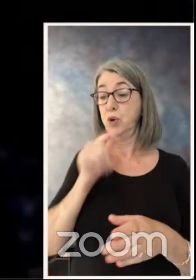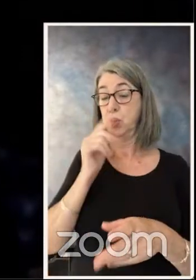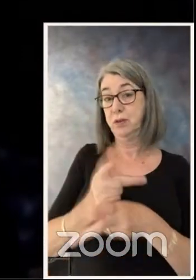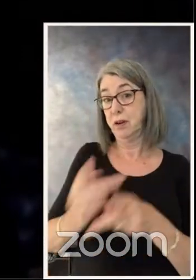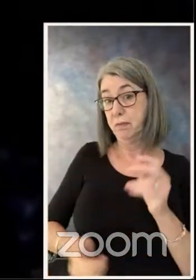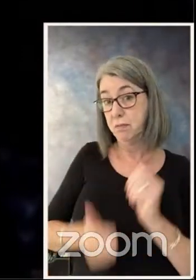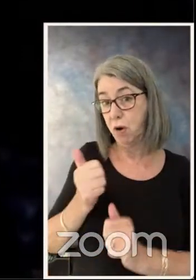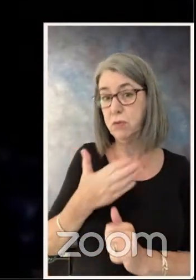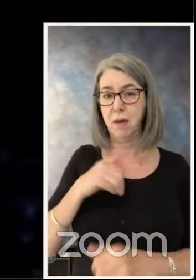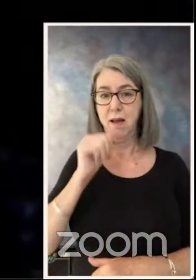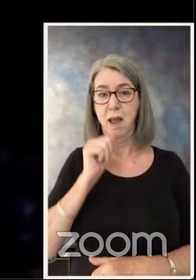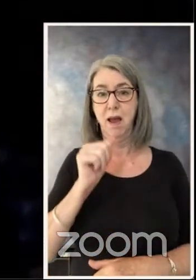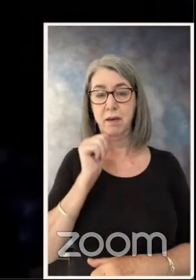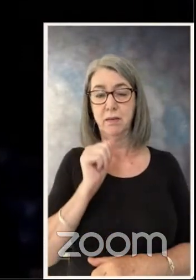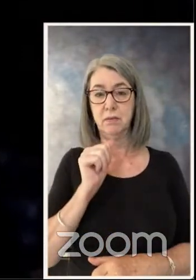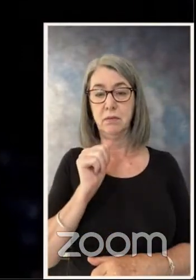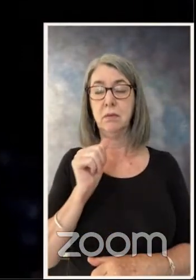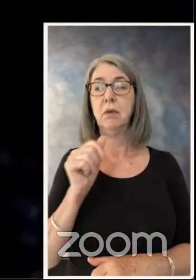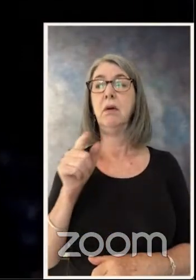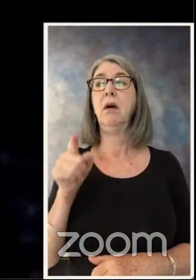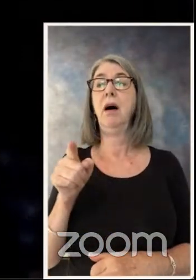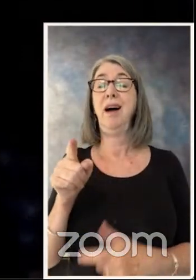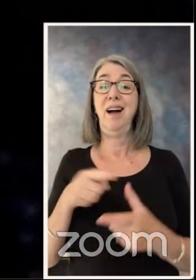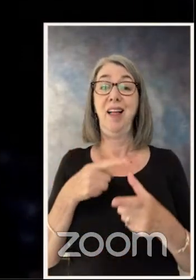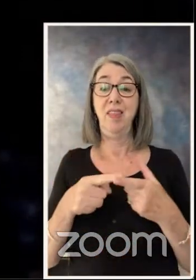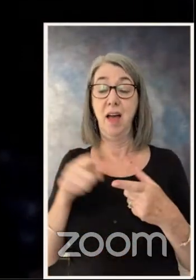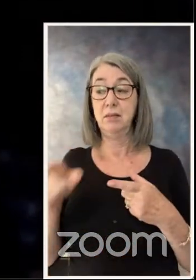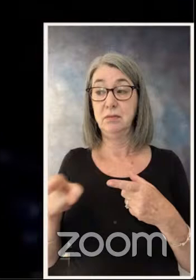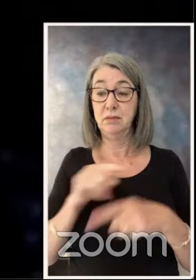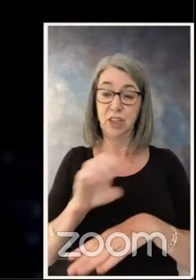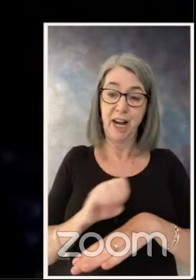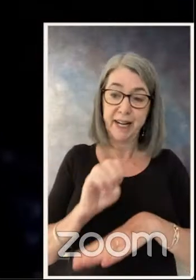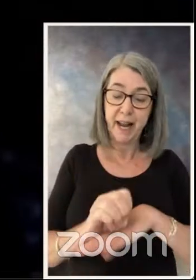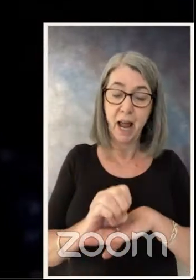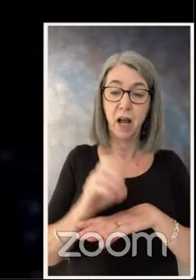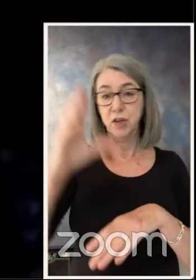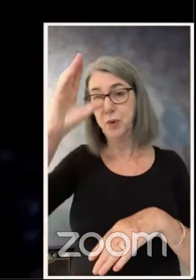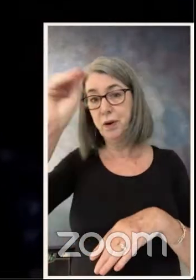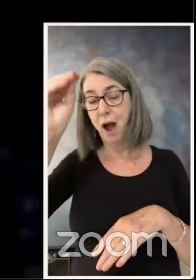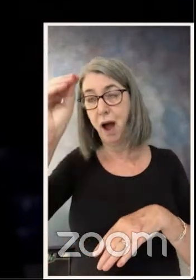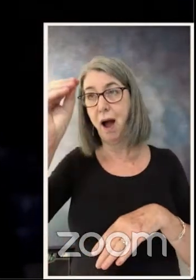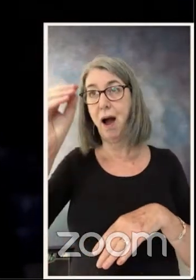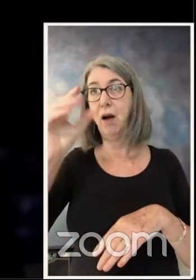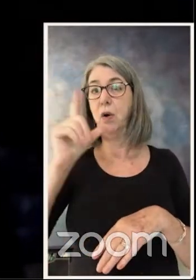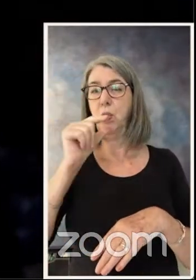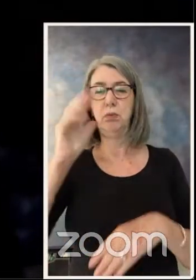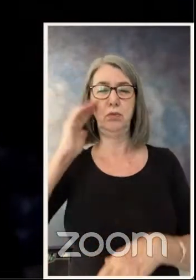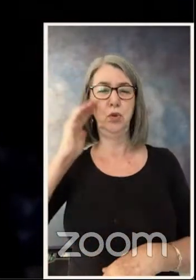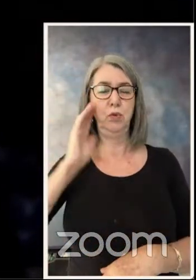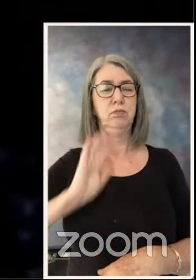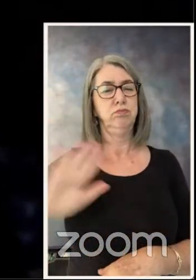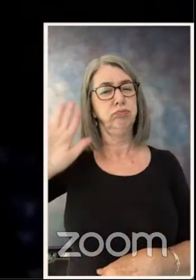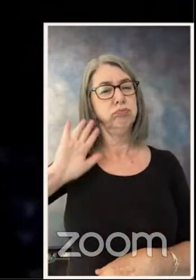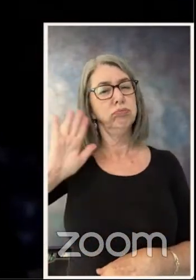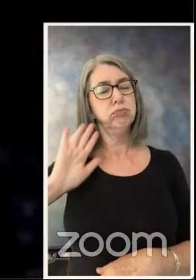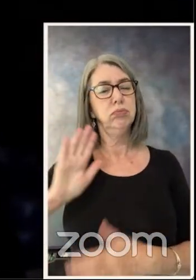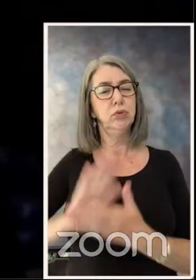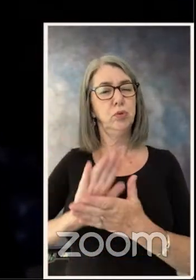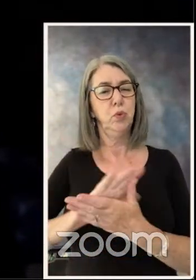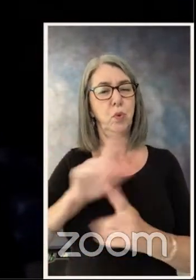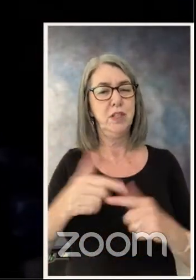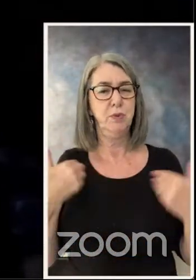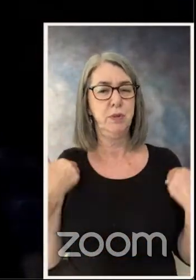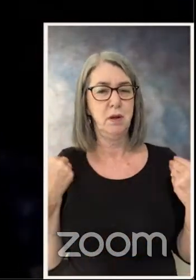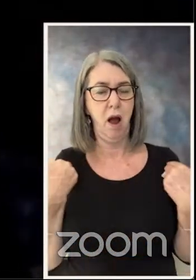that took care of me was my aunt. I guess she got like engaged to a guy that she used to go to school with when she